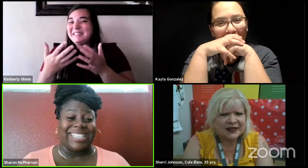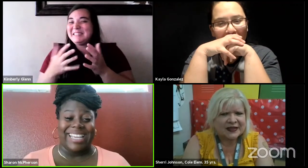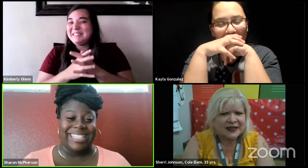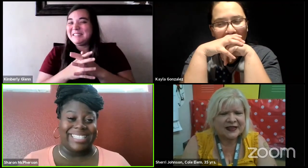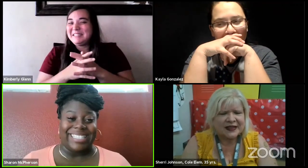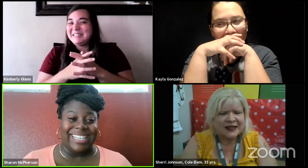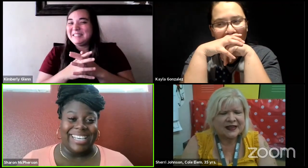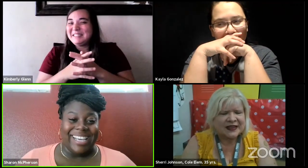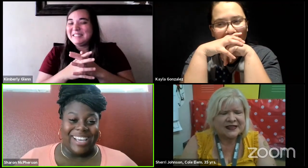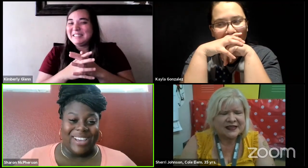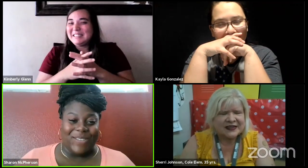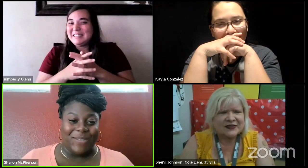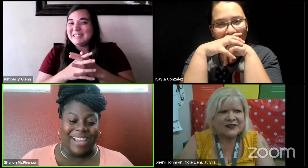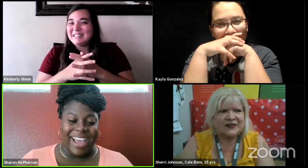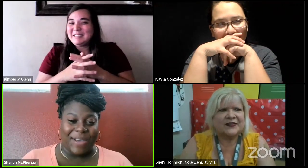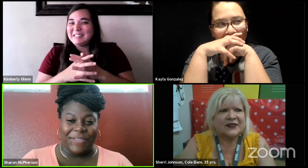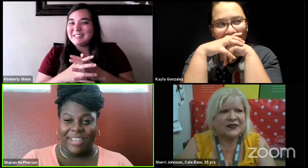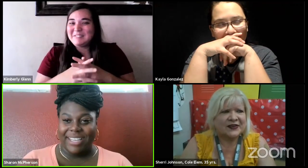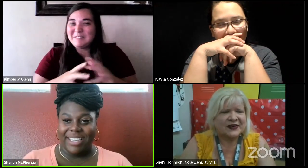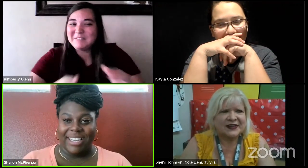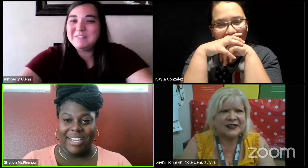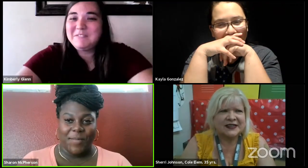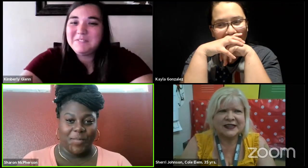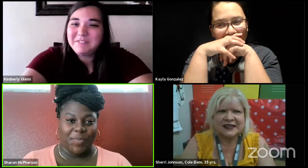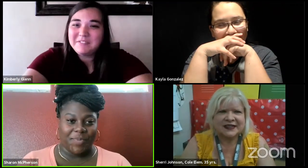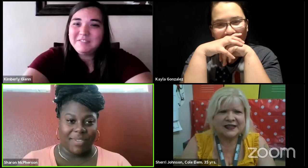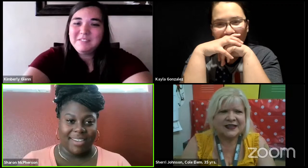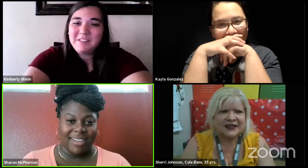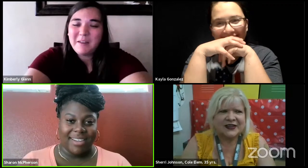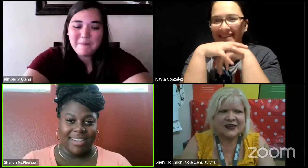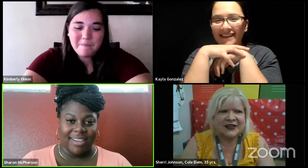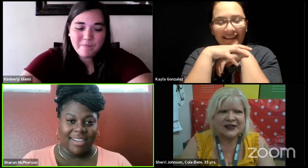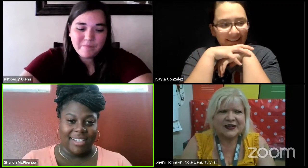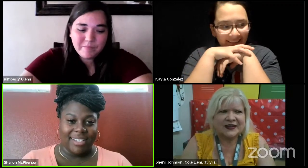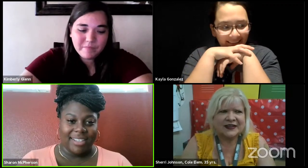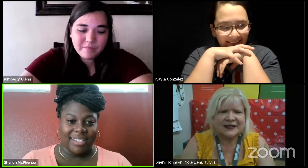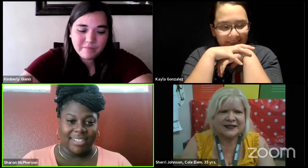Okay, 10 seconds. What do we have?